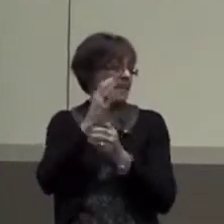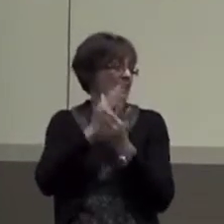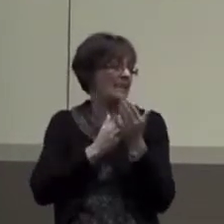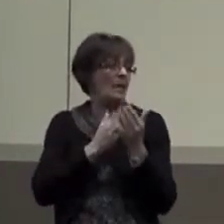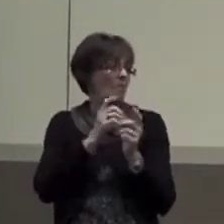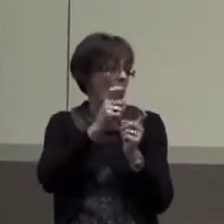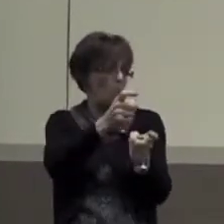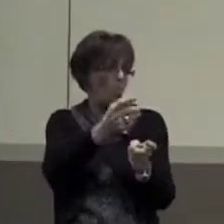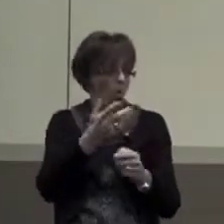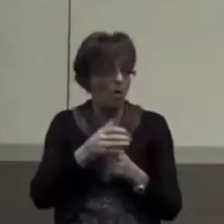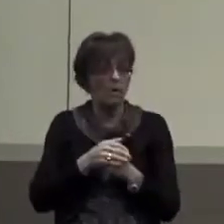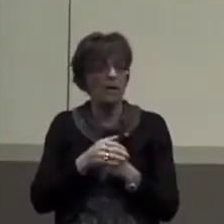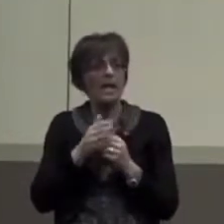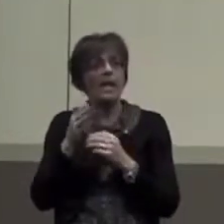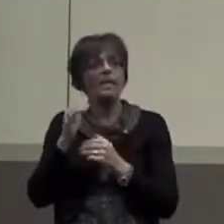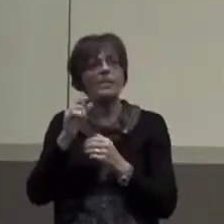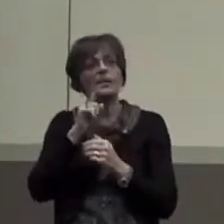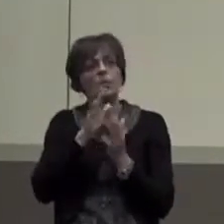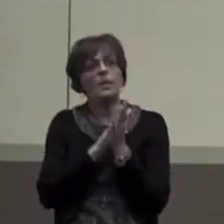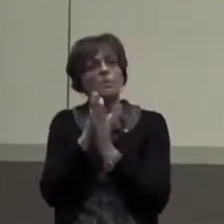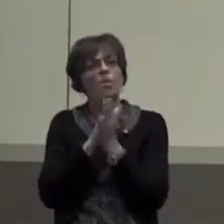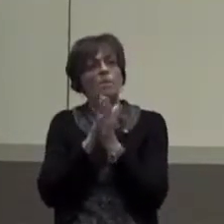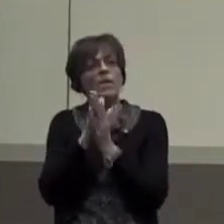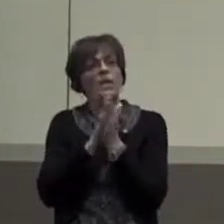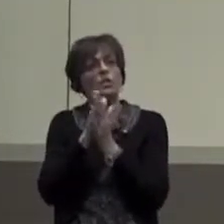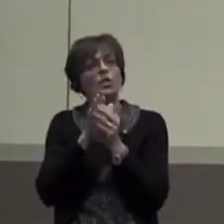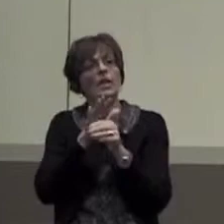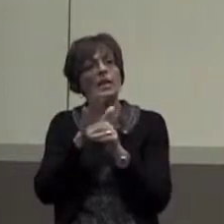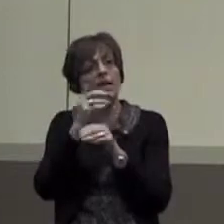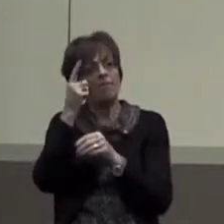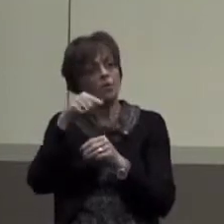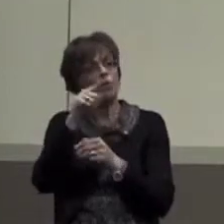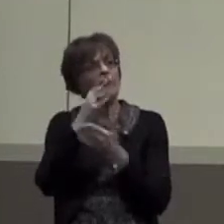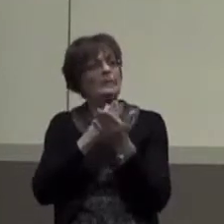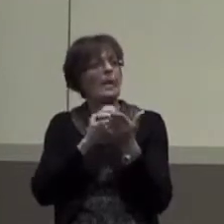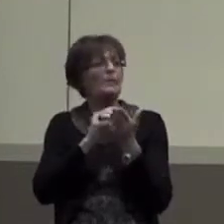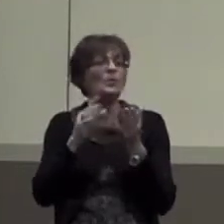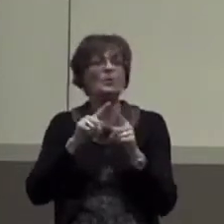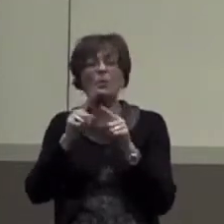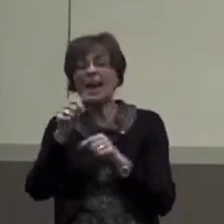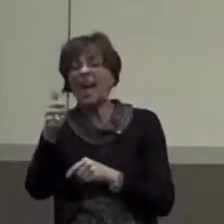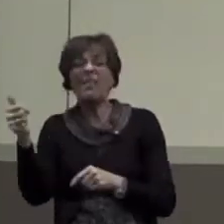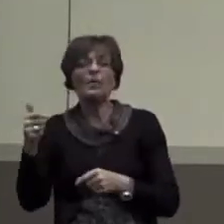And that is really motivation enough for some students. For others, it's not so much.